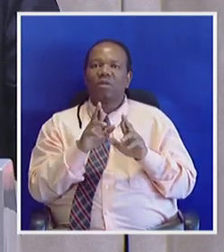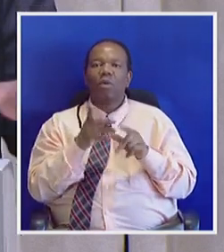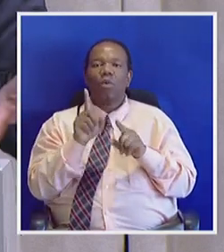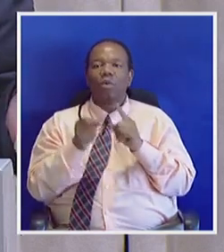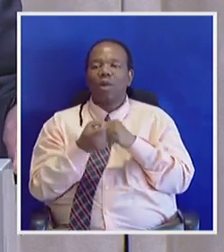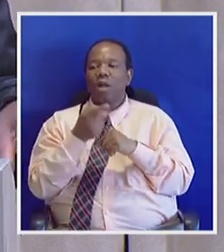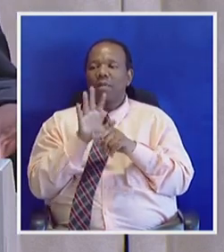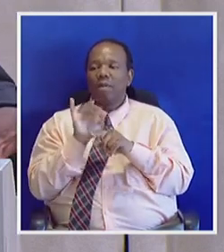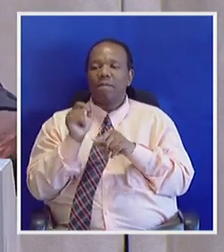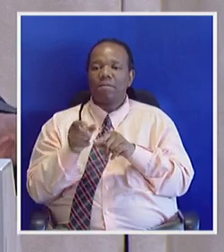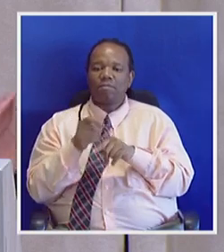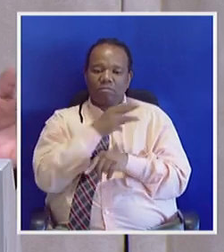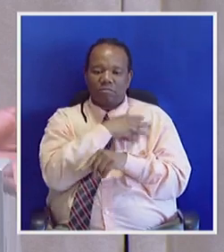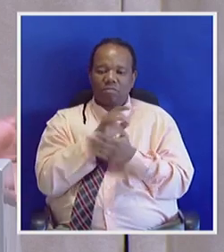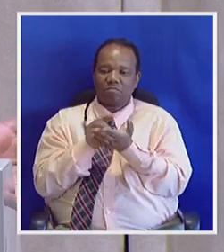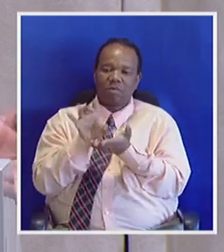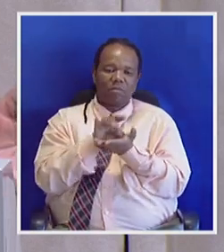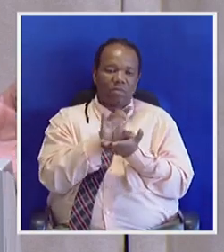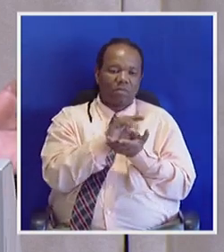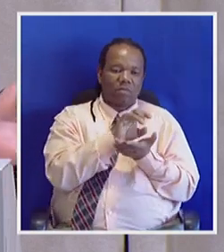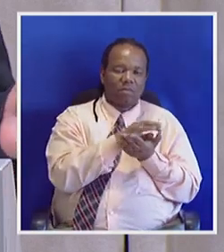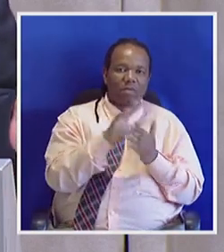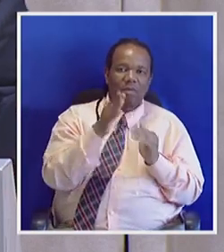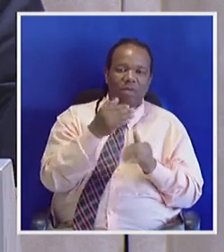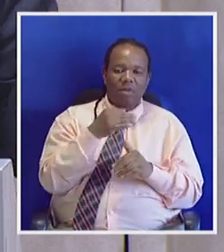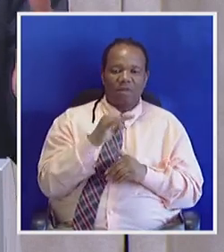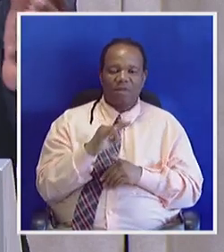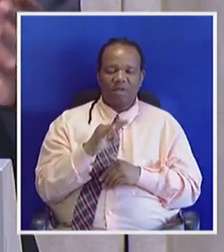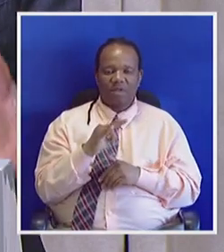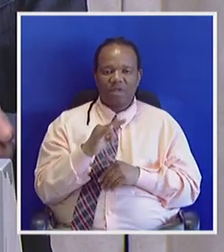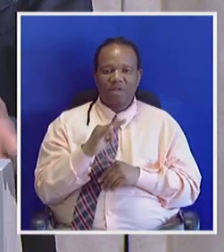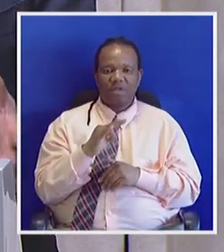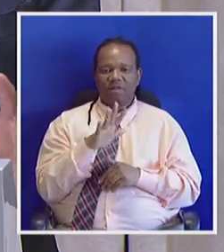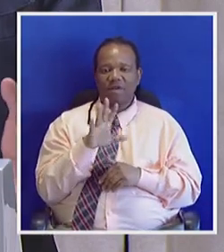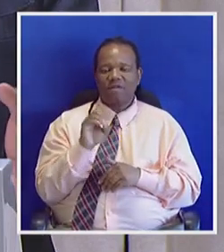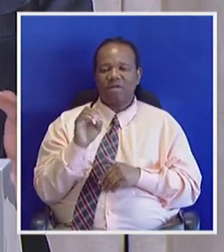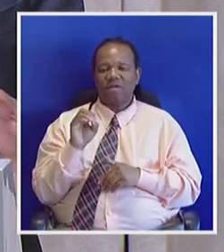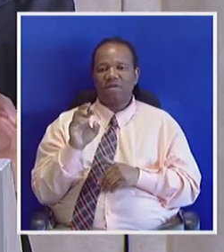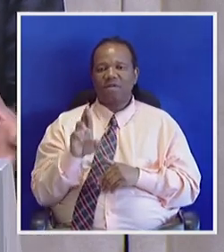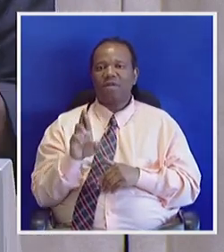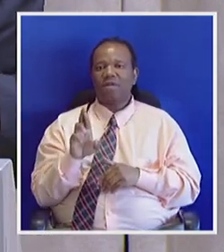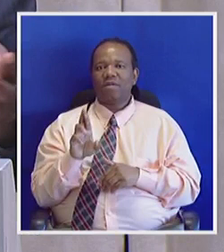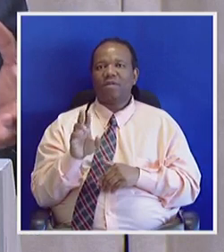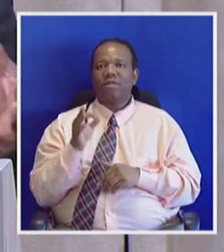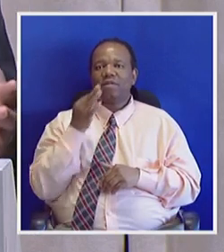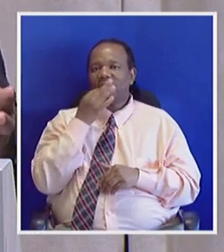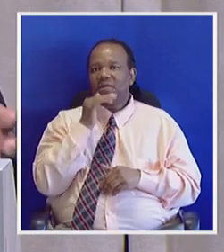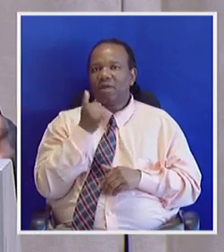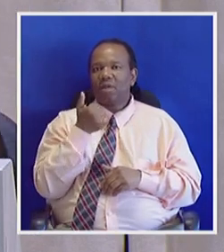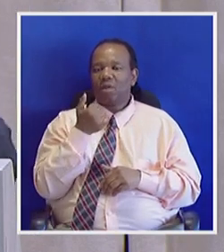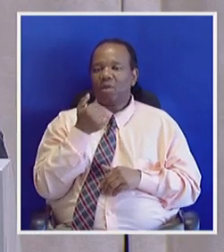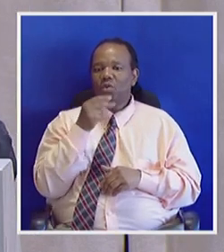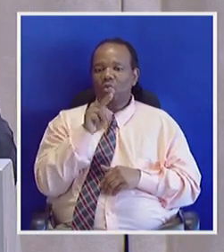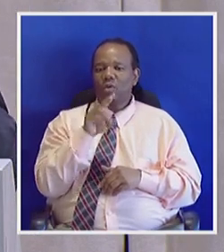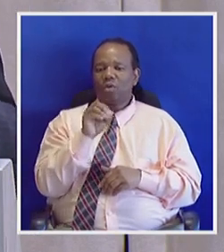jobs, that's for sure. At 3,500 rand, some employers are saying, or 20 rand an hour